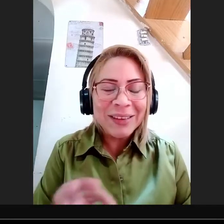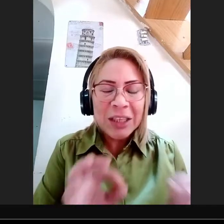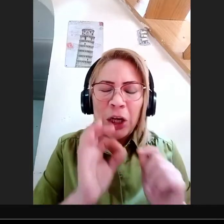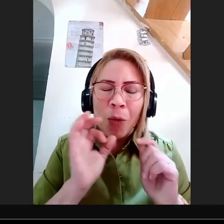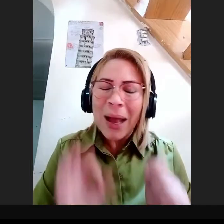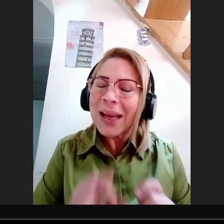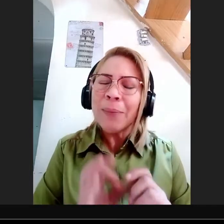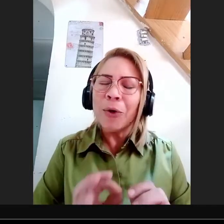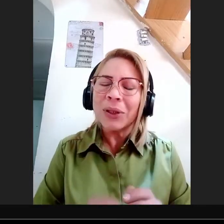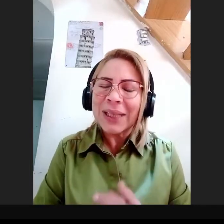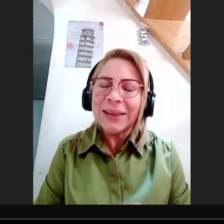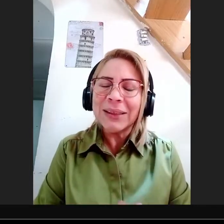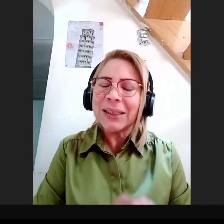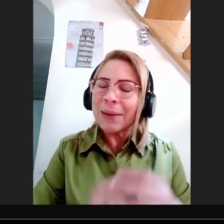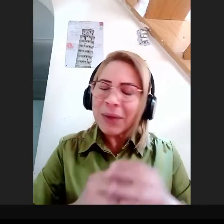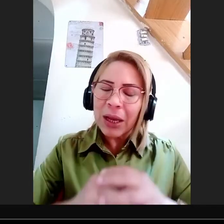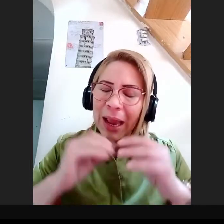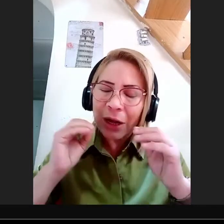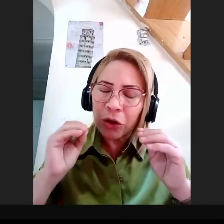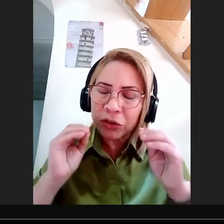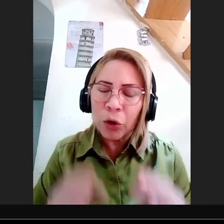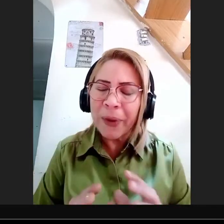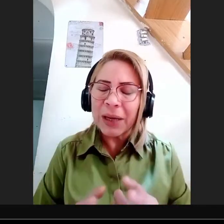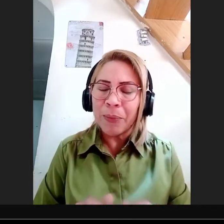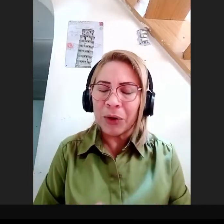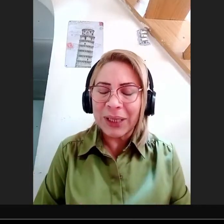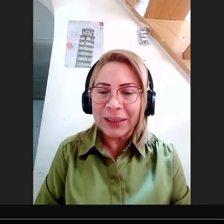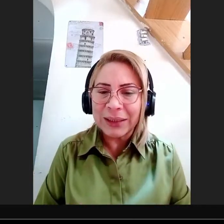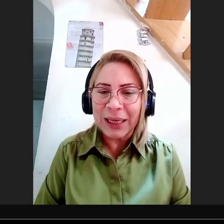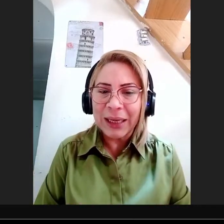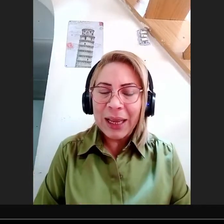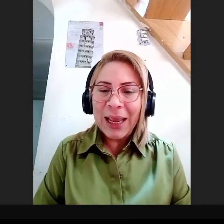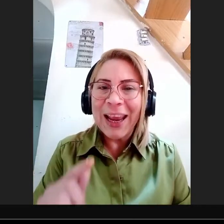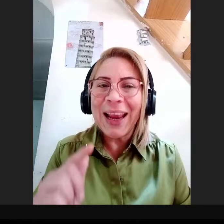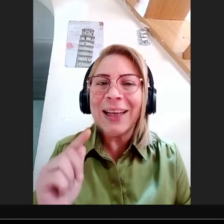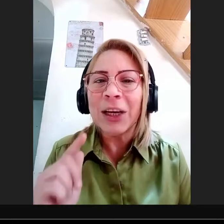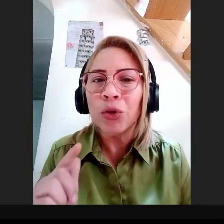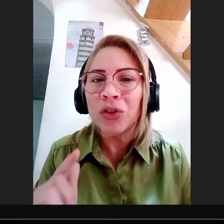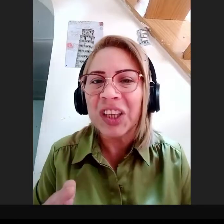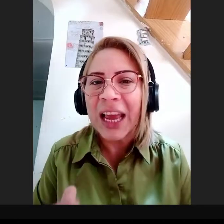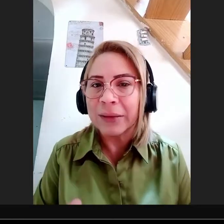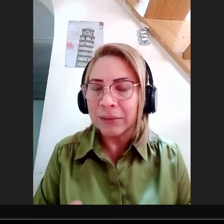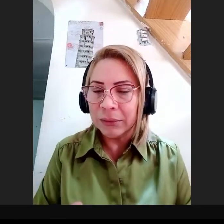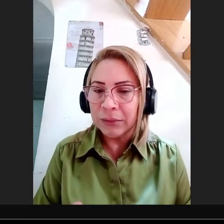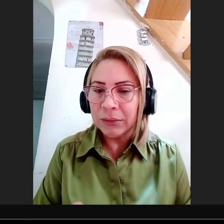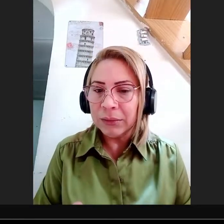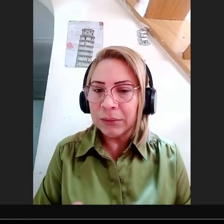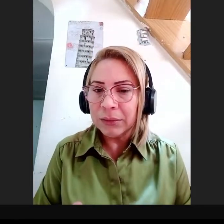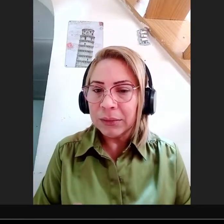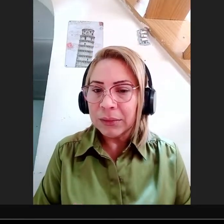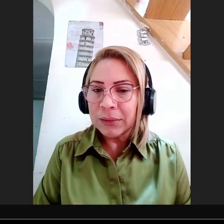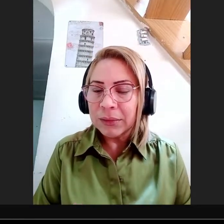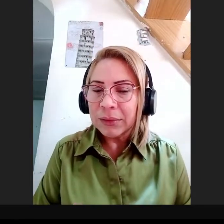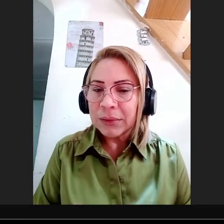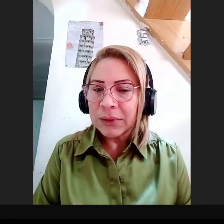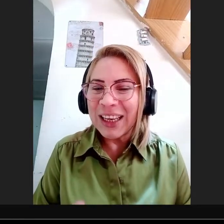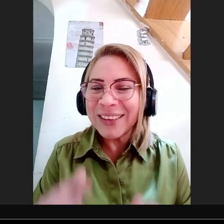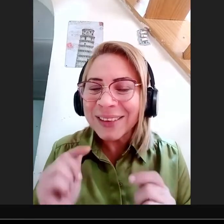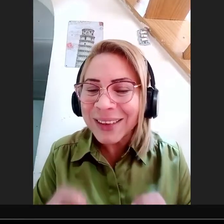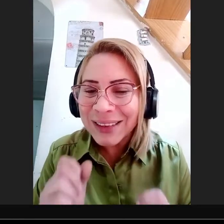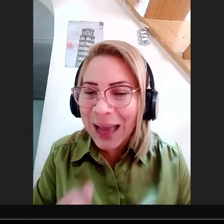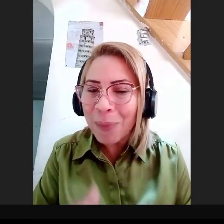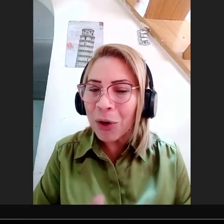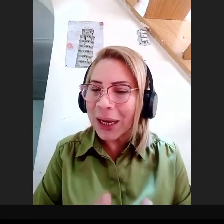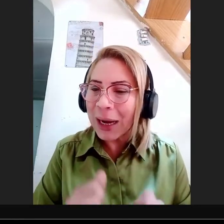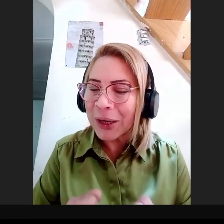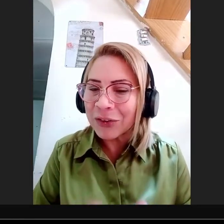on the community as a whole. And there's another extremely important thing, which is